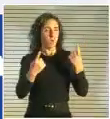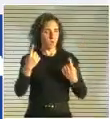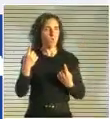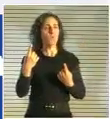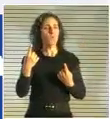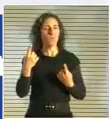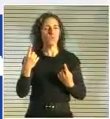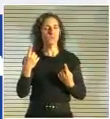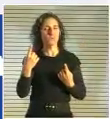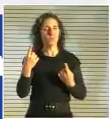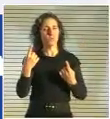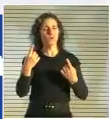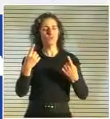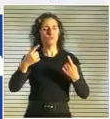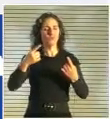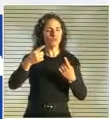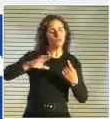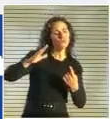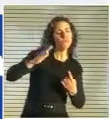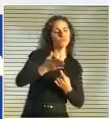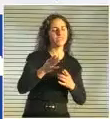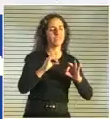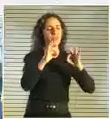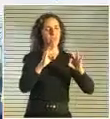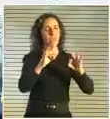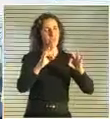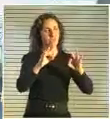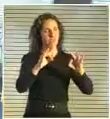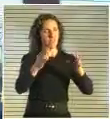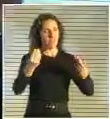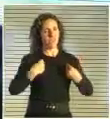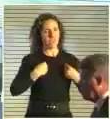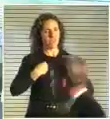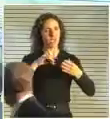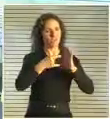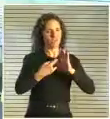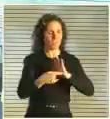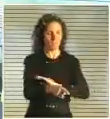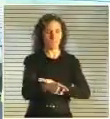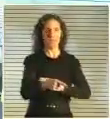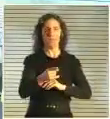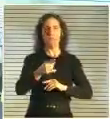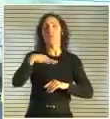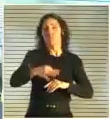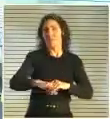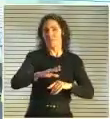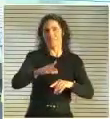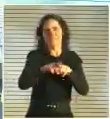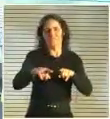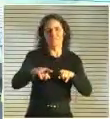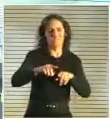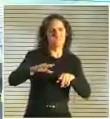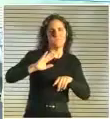This is also maybe the case then for companies, and this is what was really investigated by the scientists who started